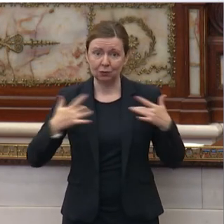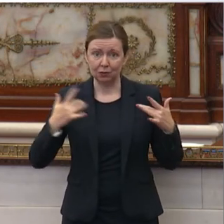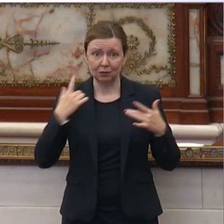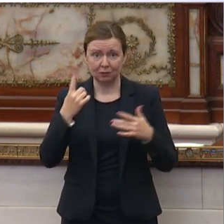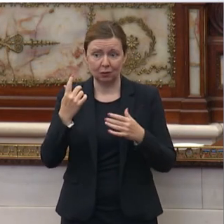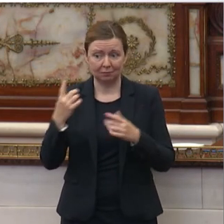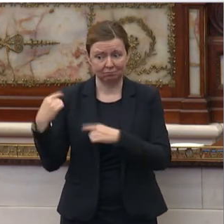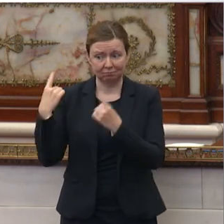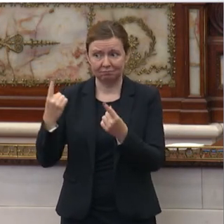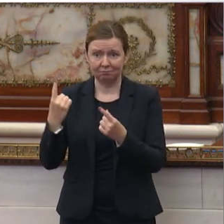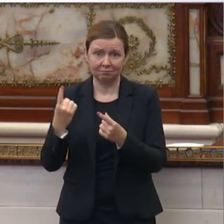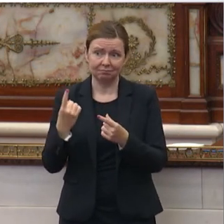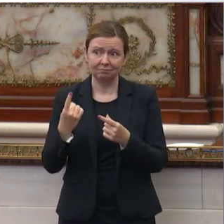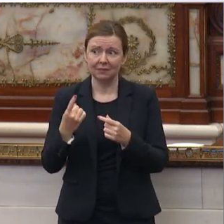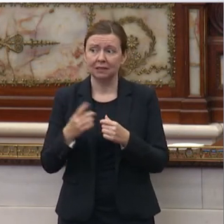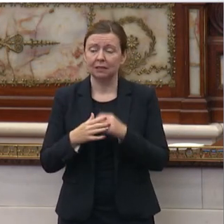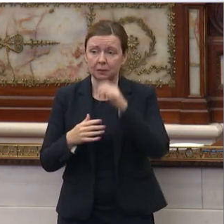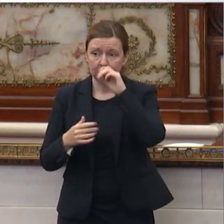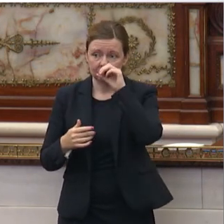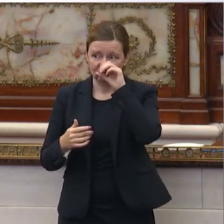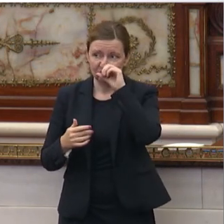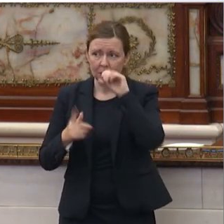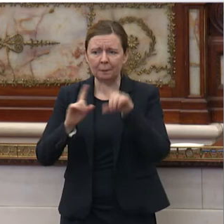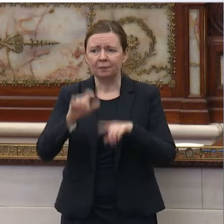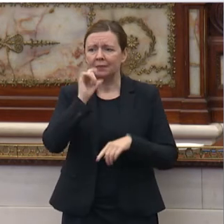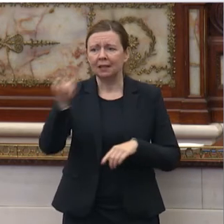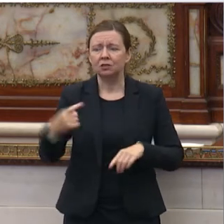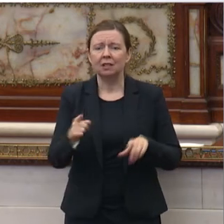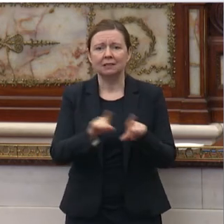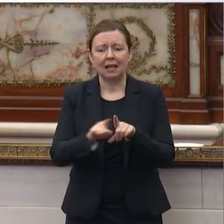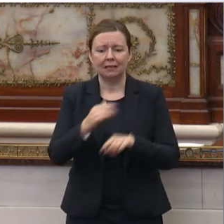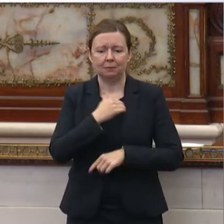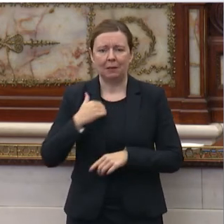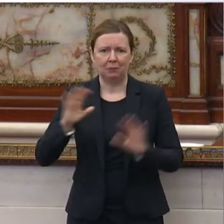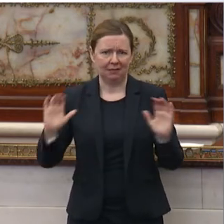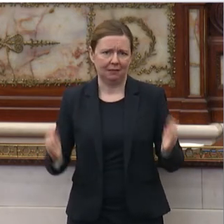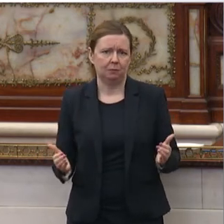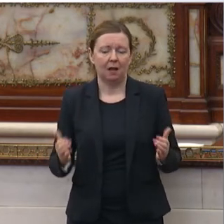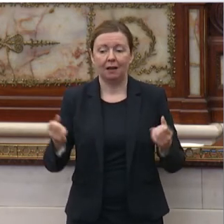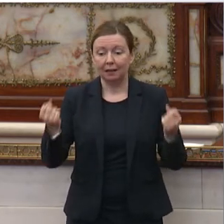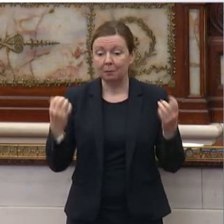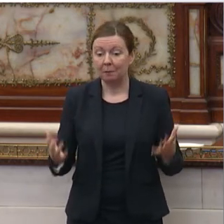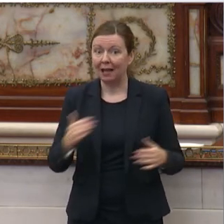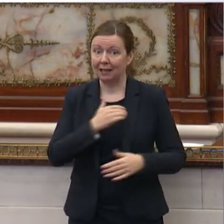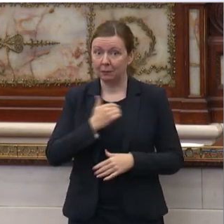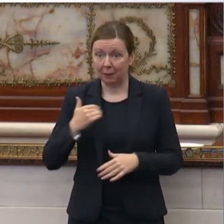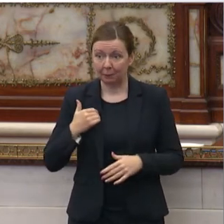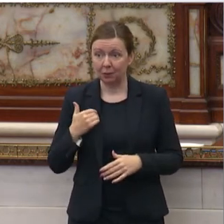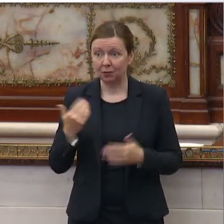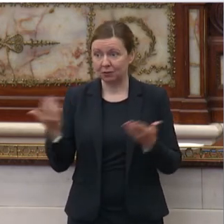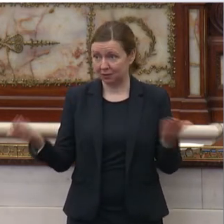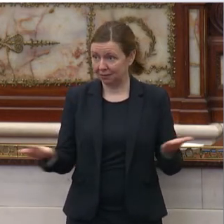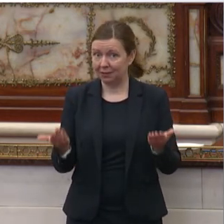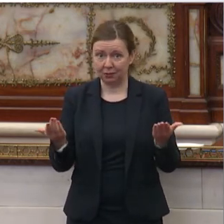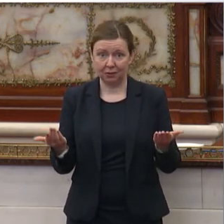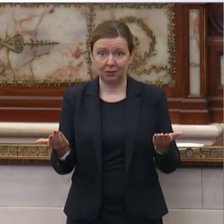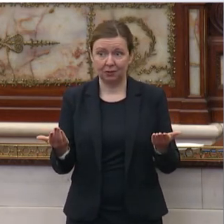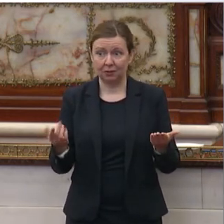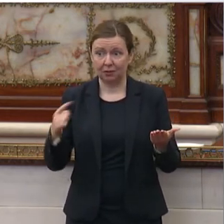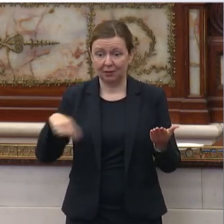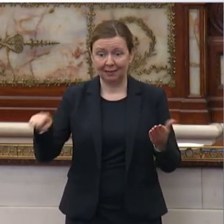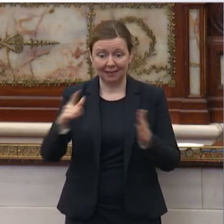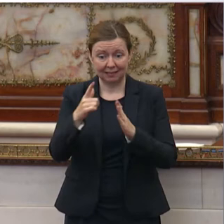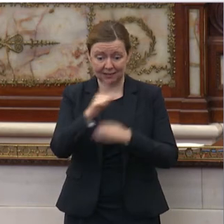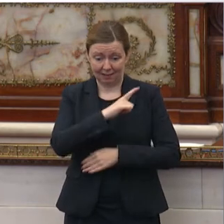some time, but it's not just as members of this body. Many of the members of this